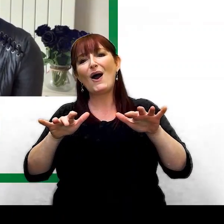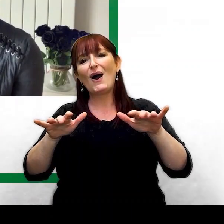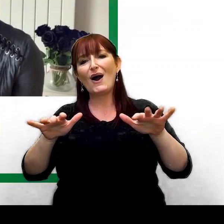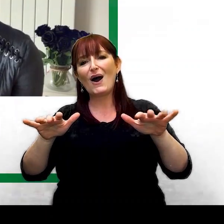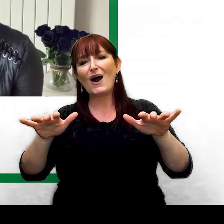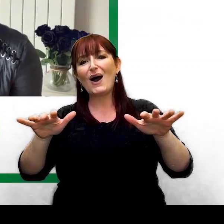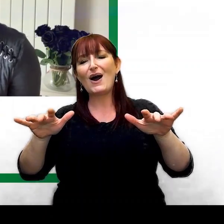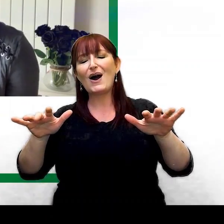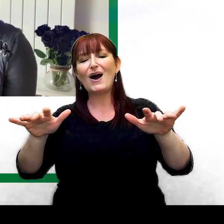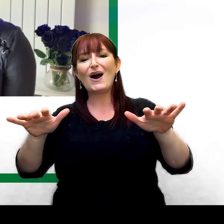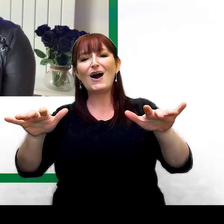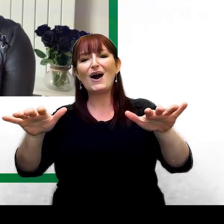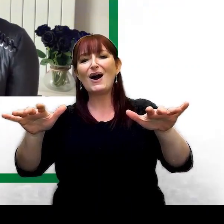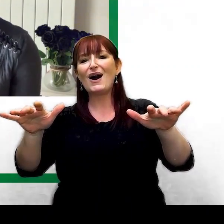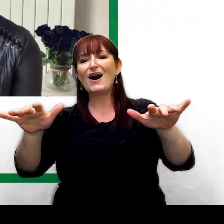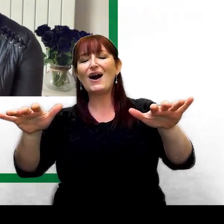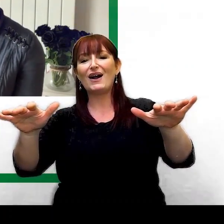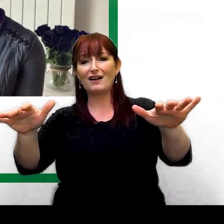through